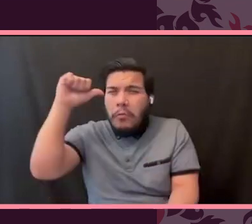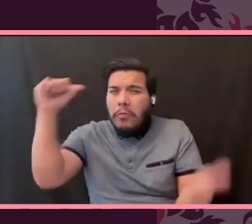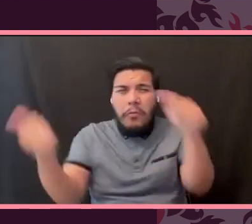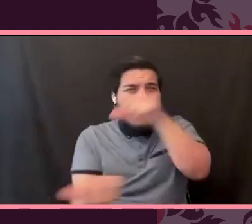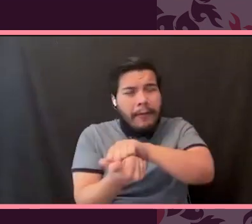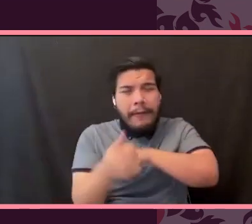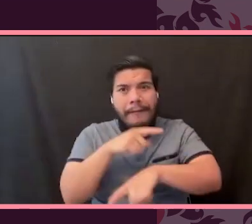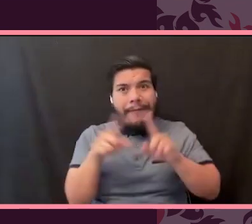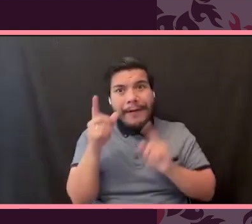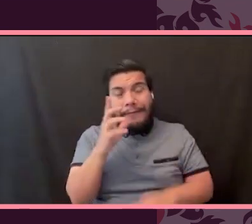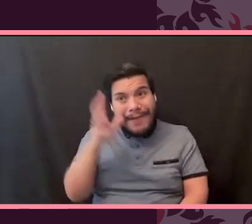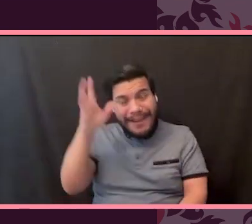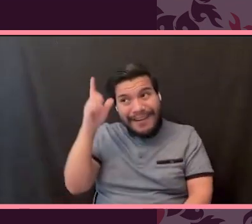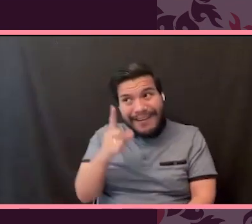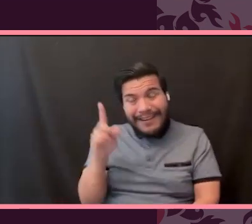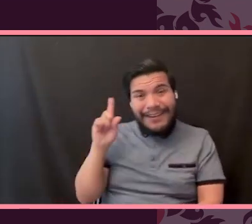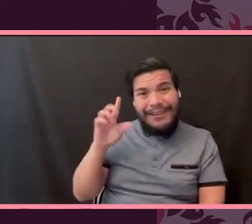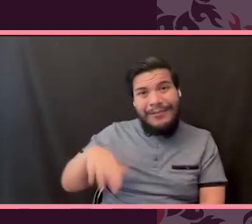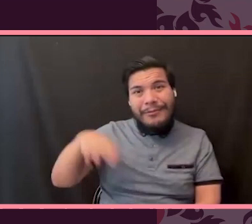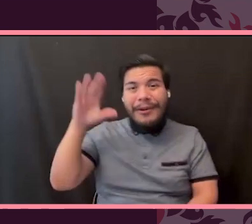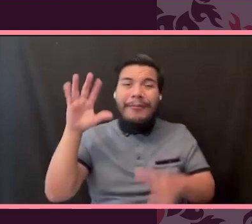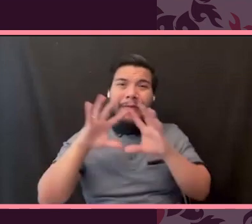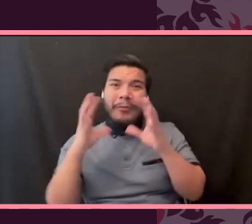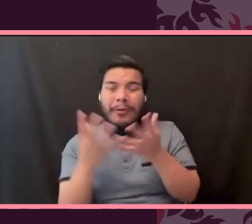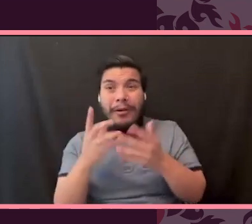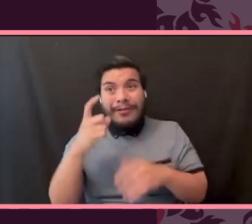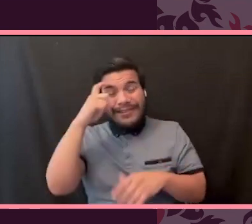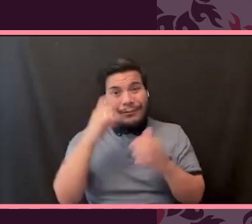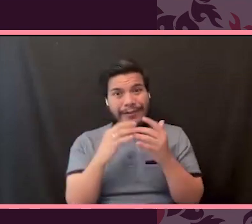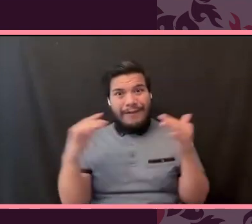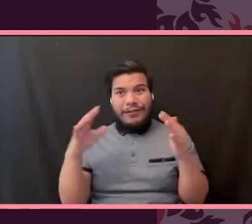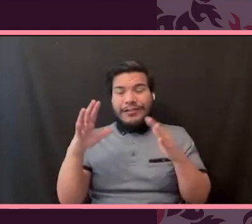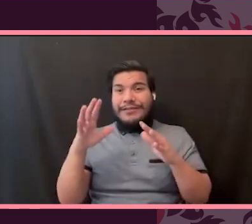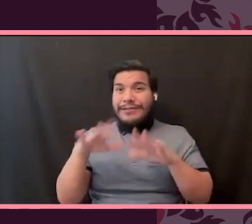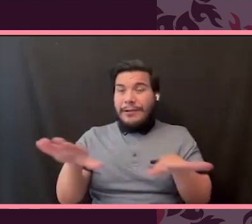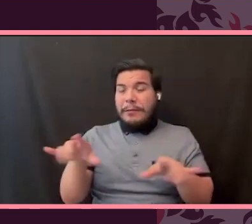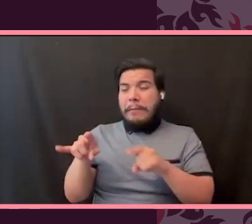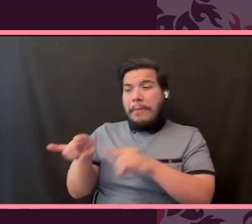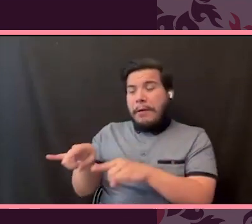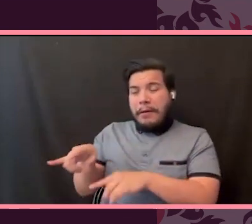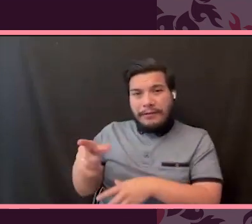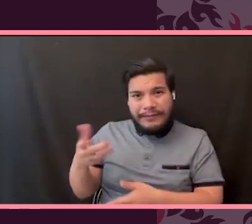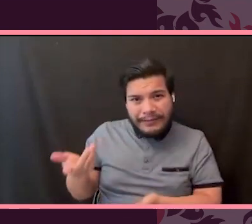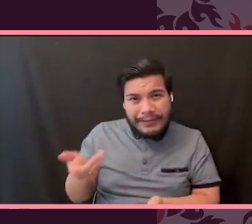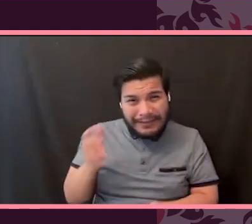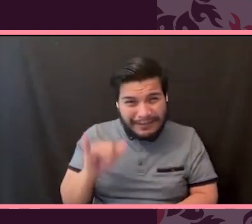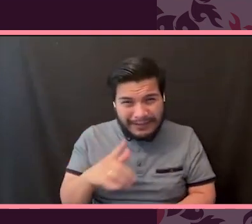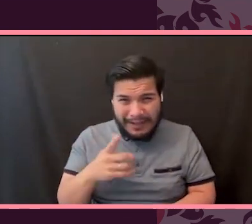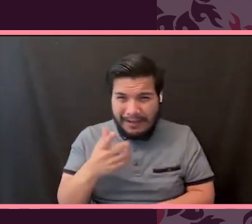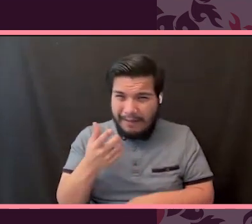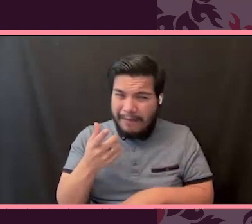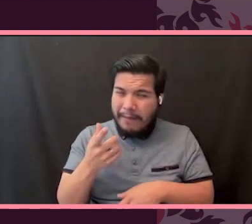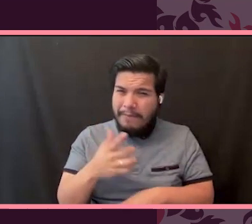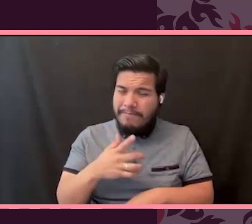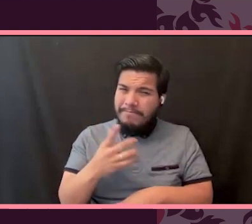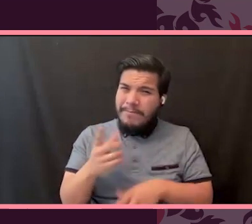grew up in a world where neurodivergent children were made fun of? Does that come up at all for you, Toren and